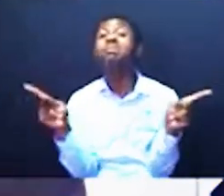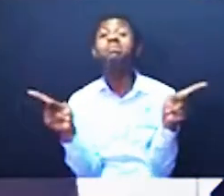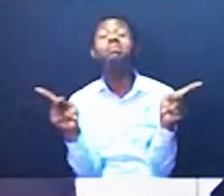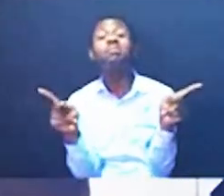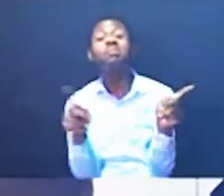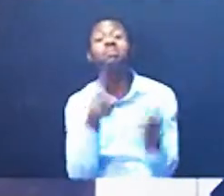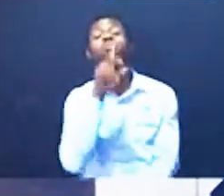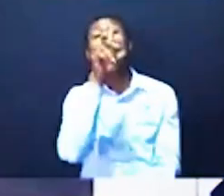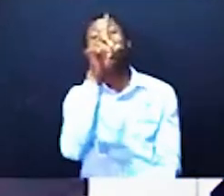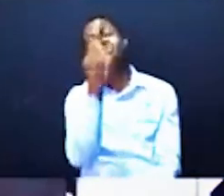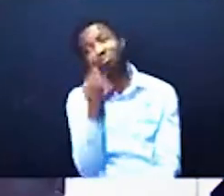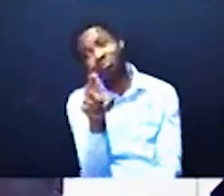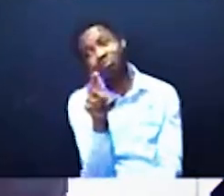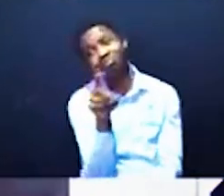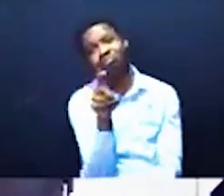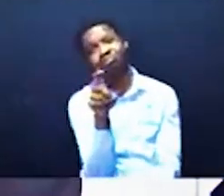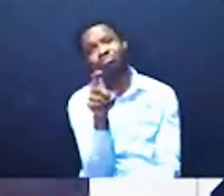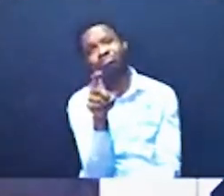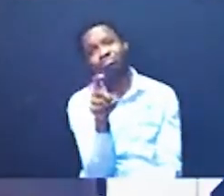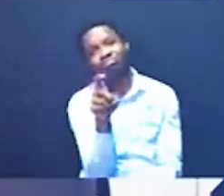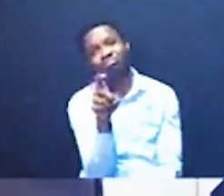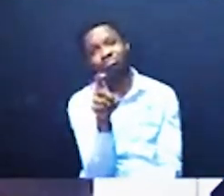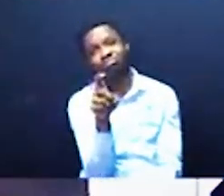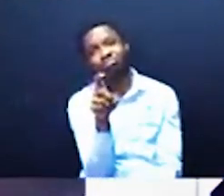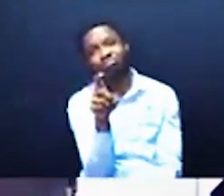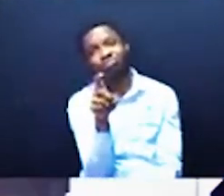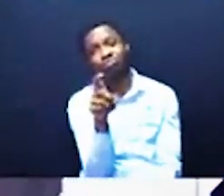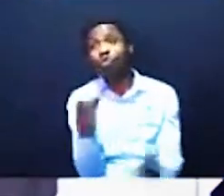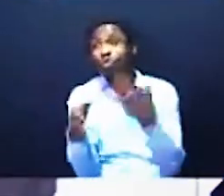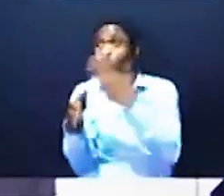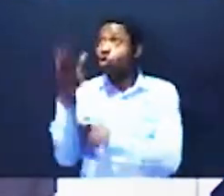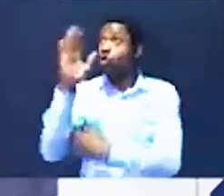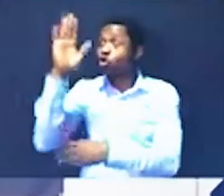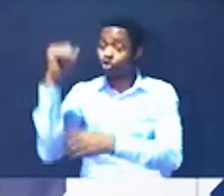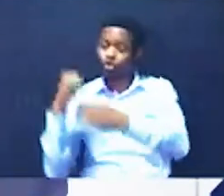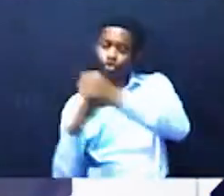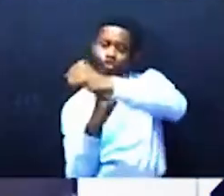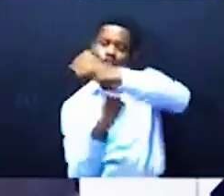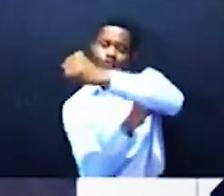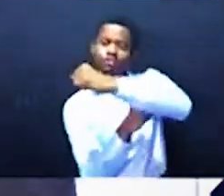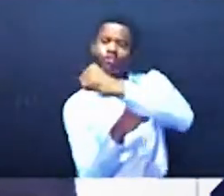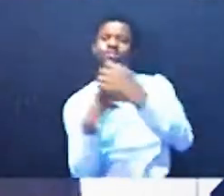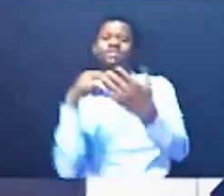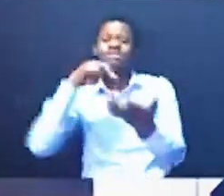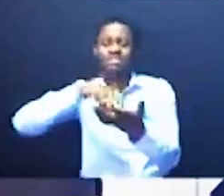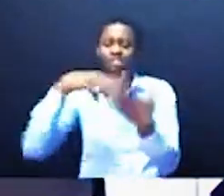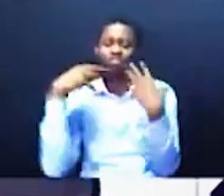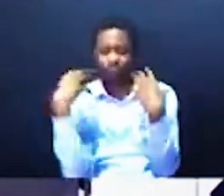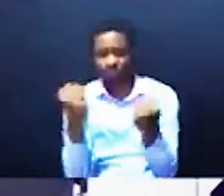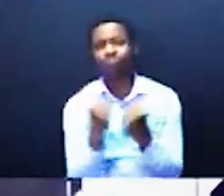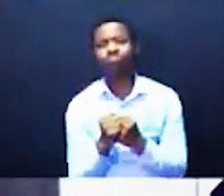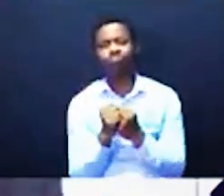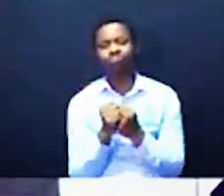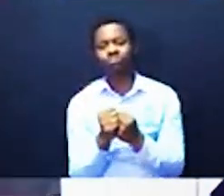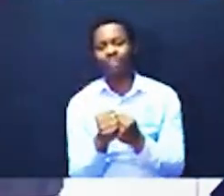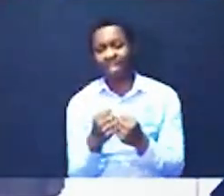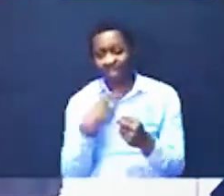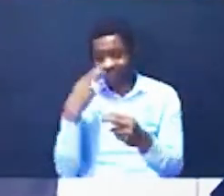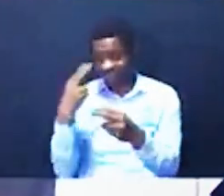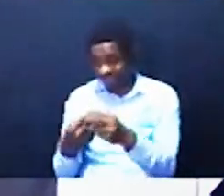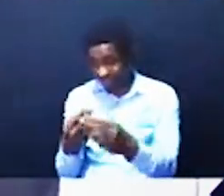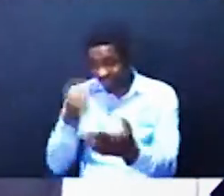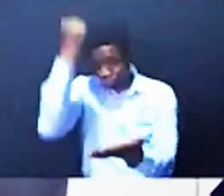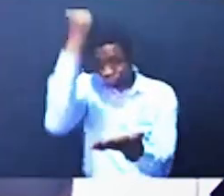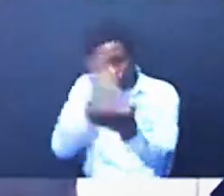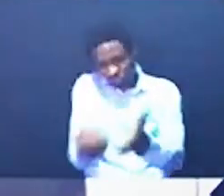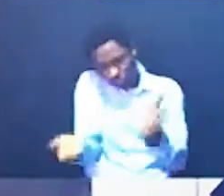boy for a you one day at bedroom. God's solid foundation stands firm. Onyame ne fapem no jina opinti. Sealed with this inscription. Na it